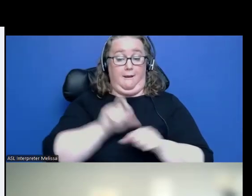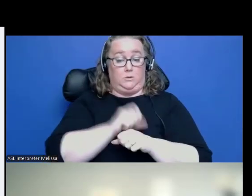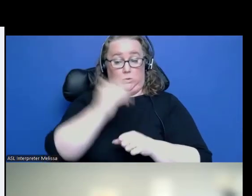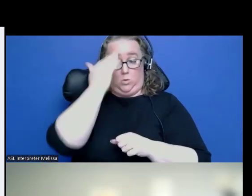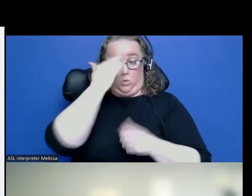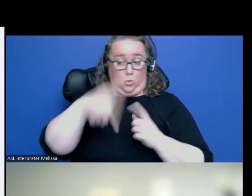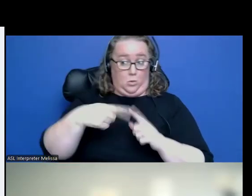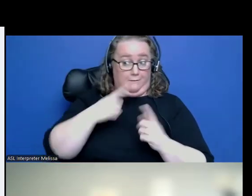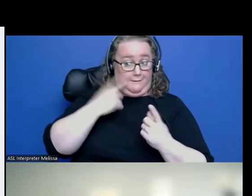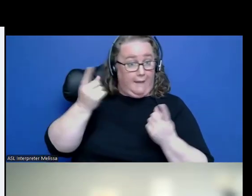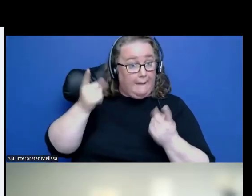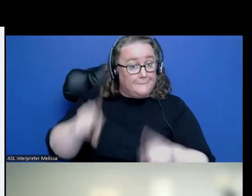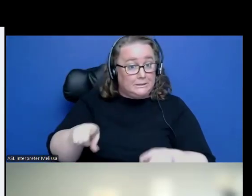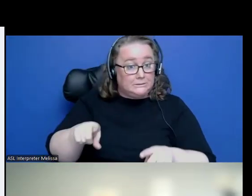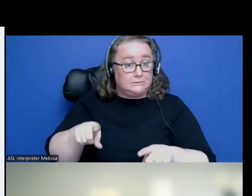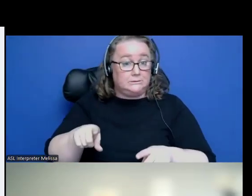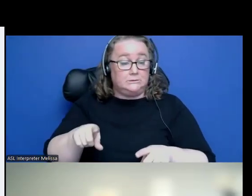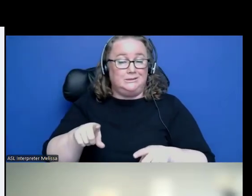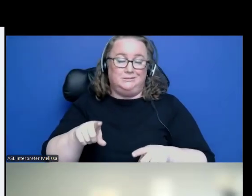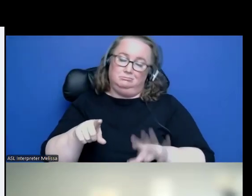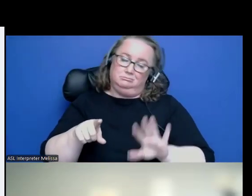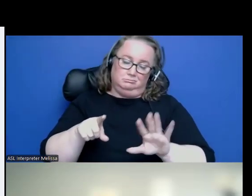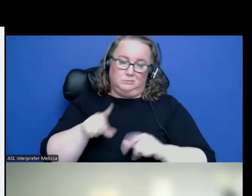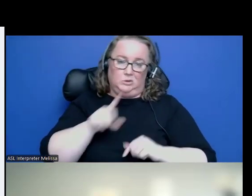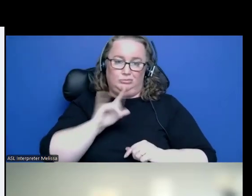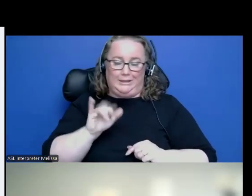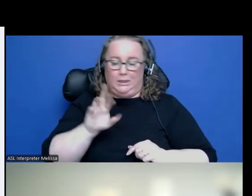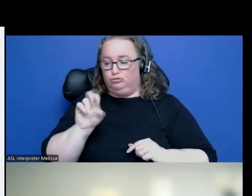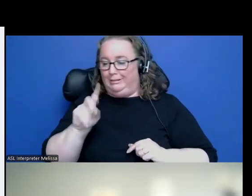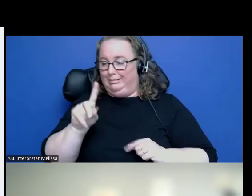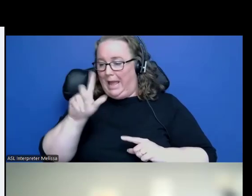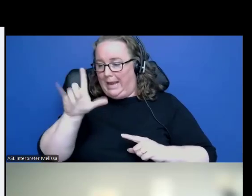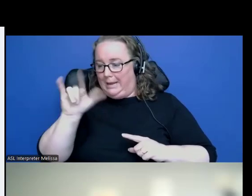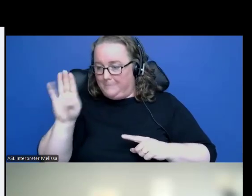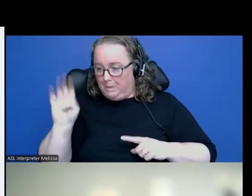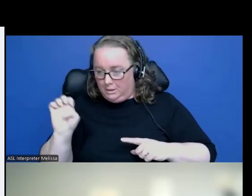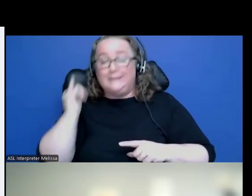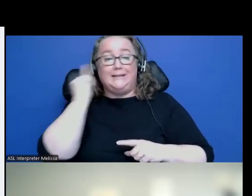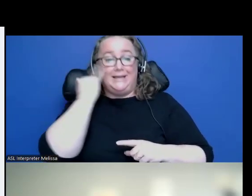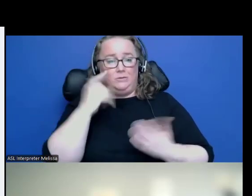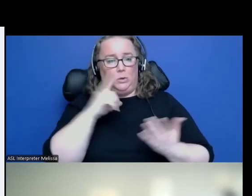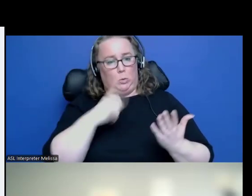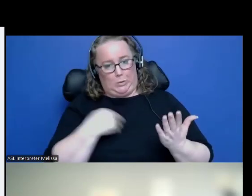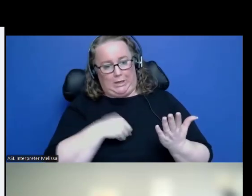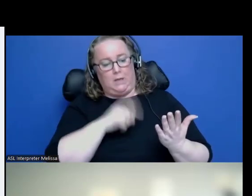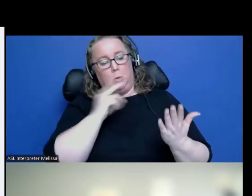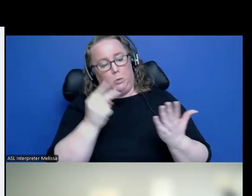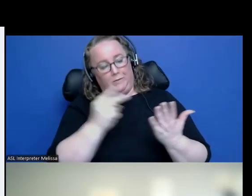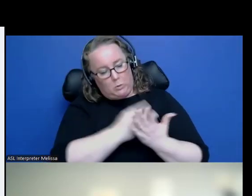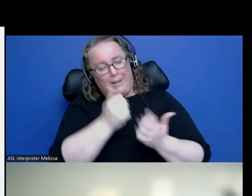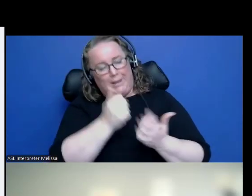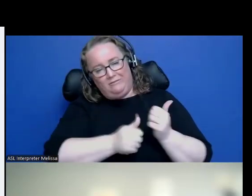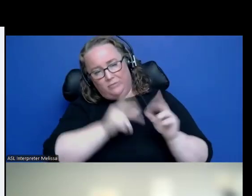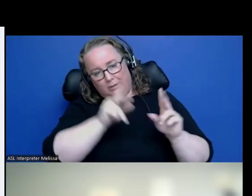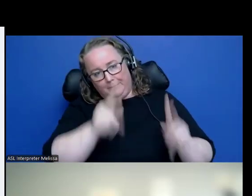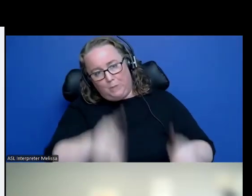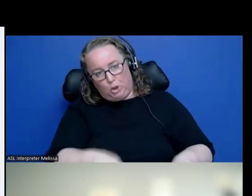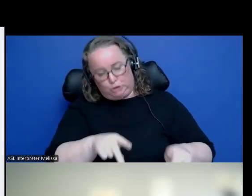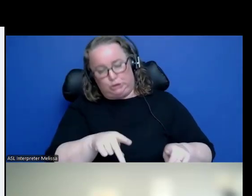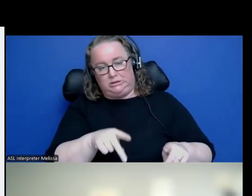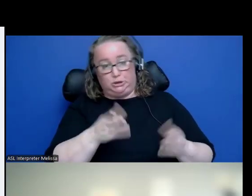place, the only reliable way would be through a review of every single person's served